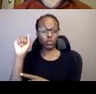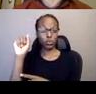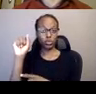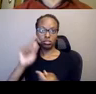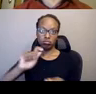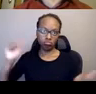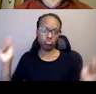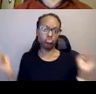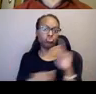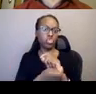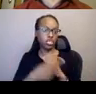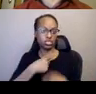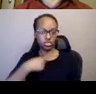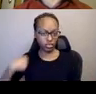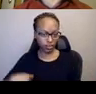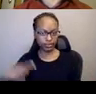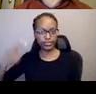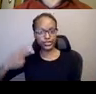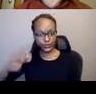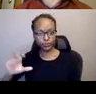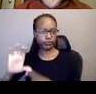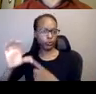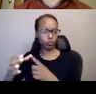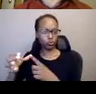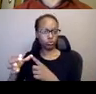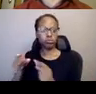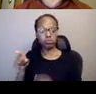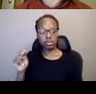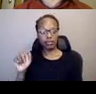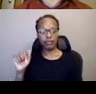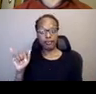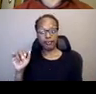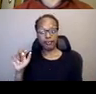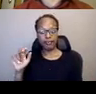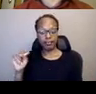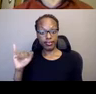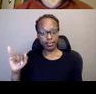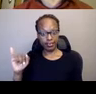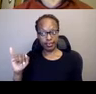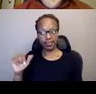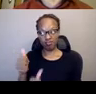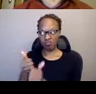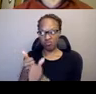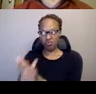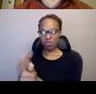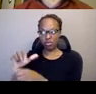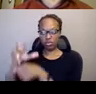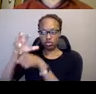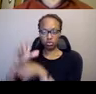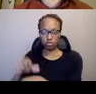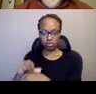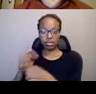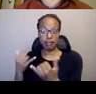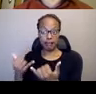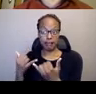bit, she has followed that lineage, and she's now one of the, I think, few